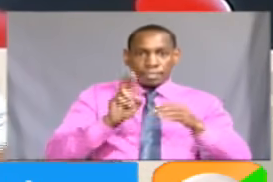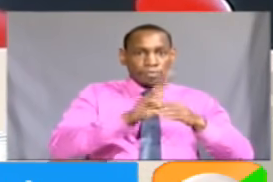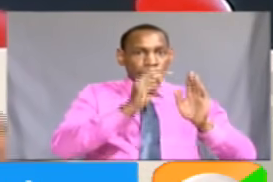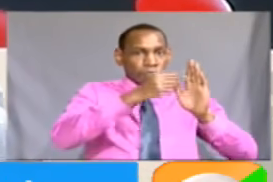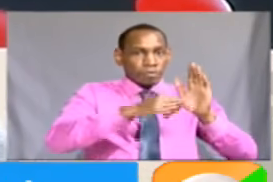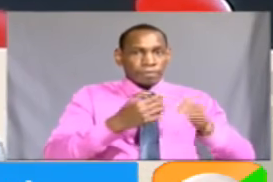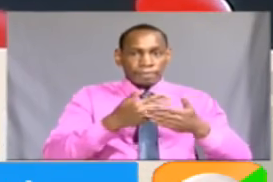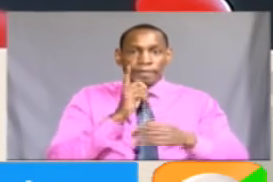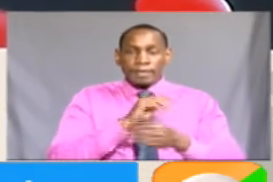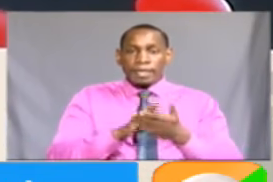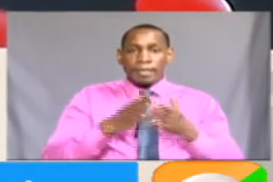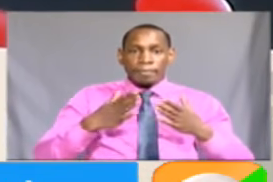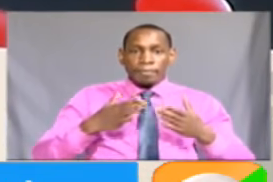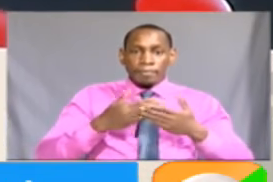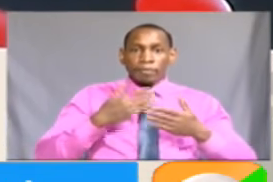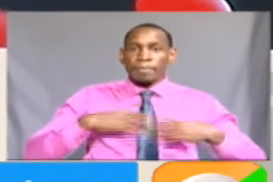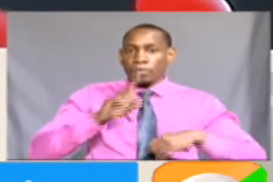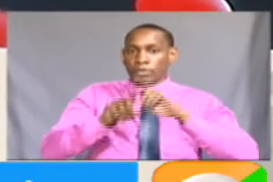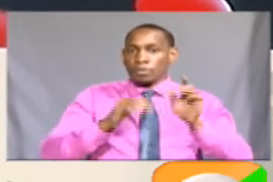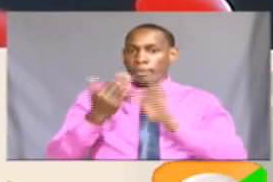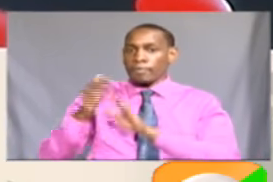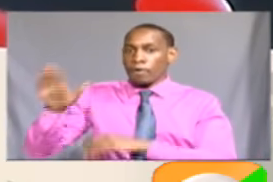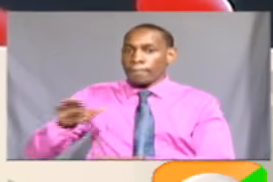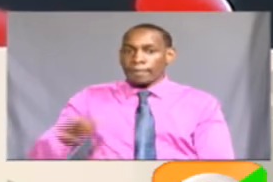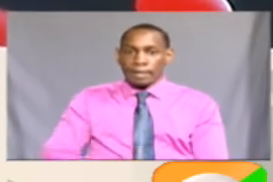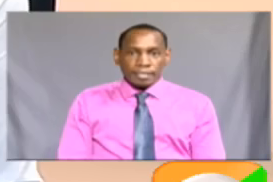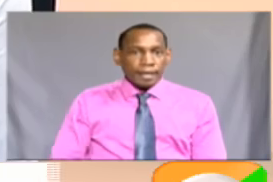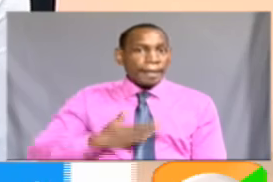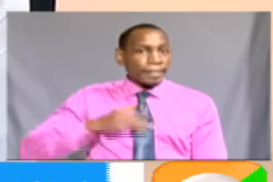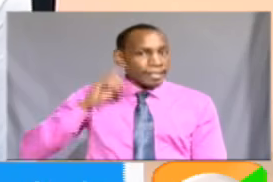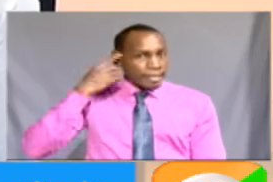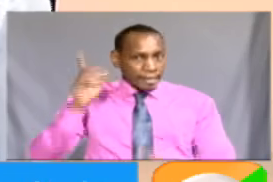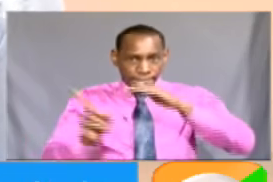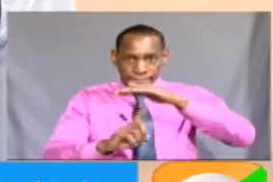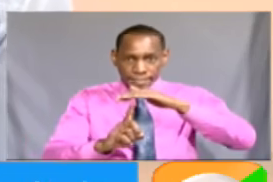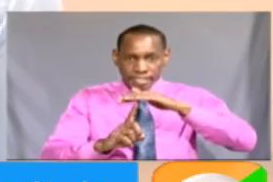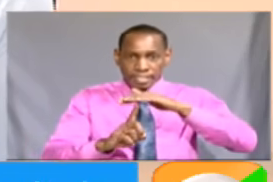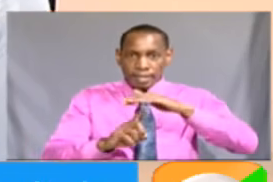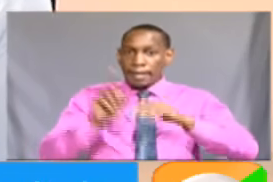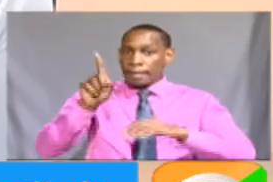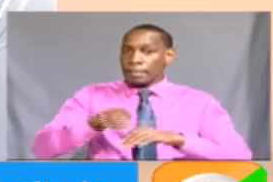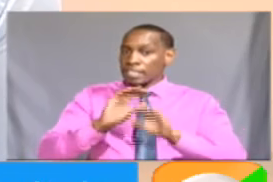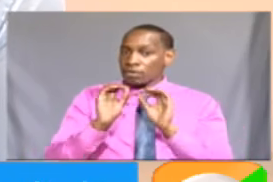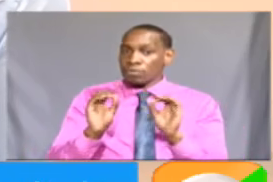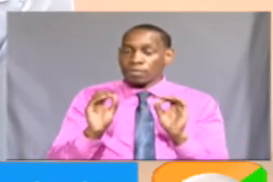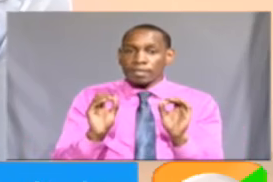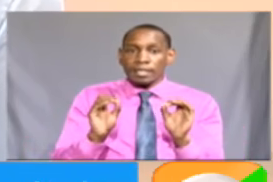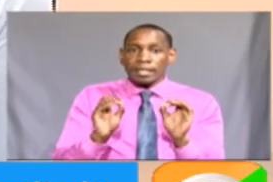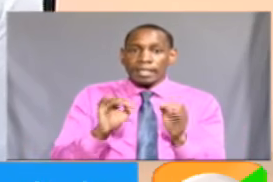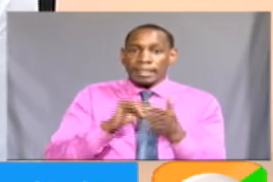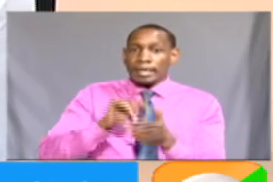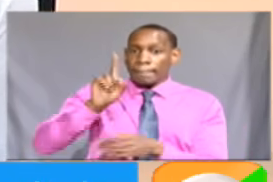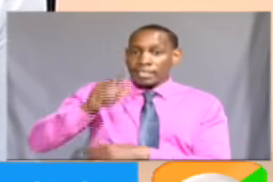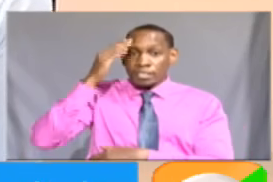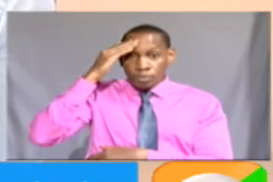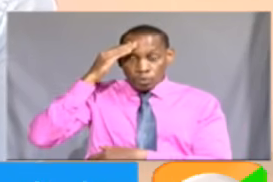used it, before anyone raises any queries in Parliament. I think the ministry should make no mistake about this. It should be aware